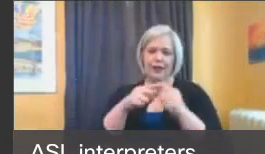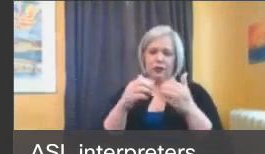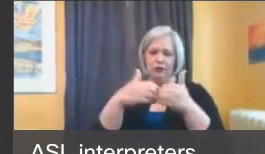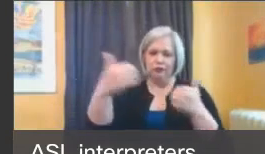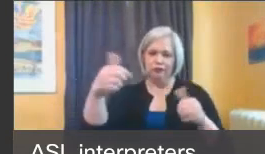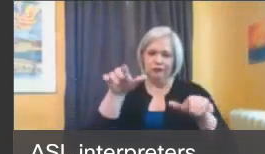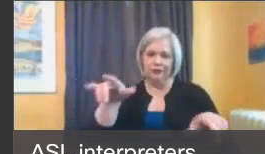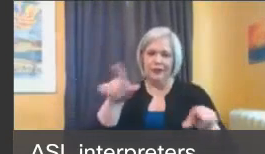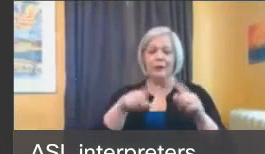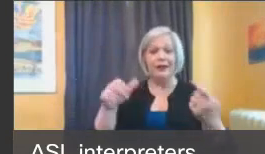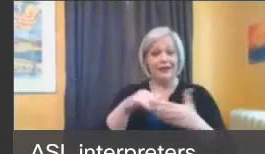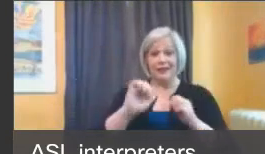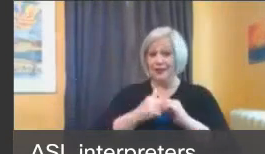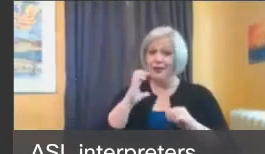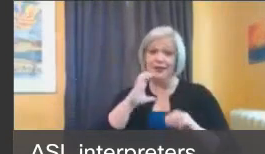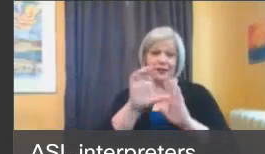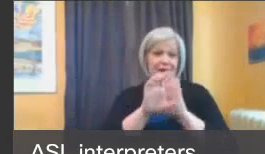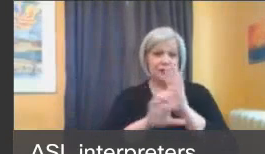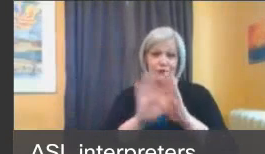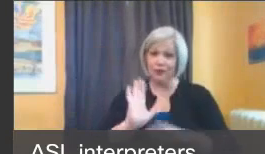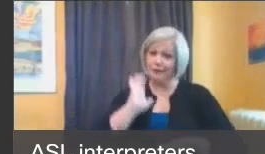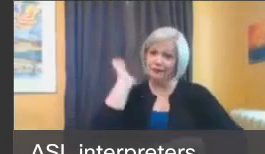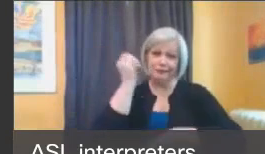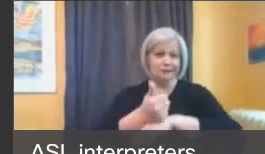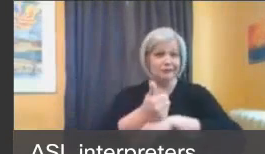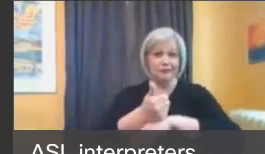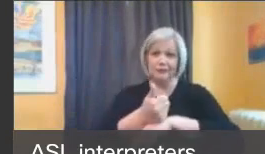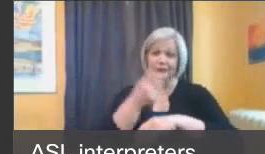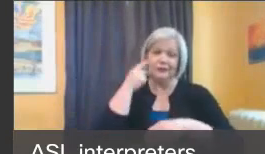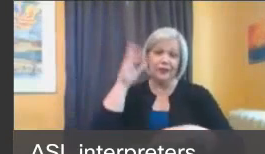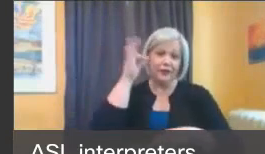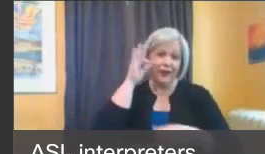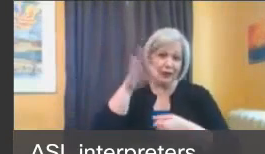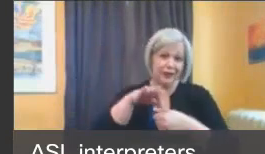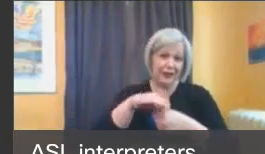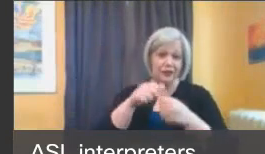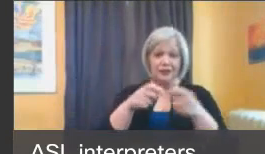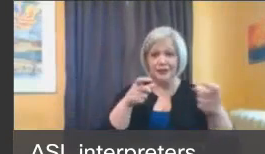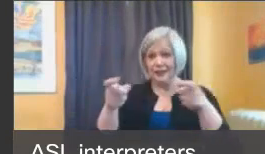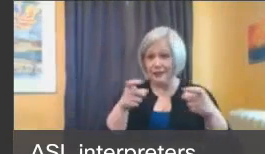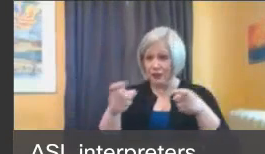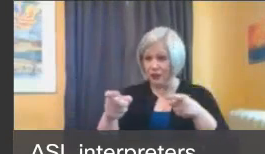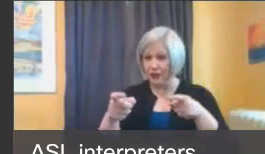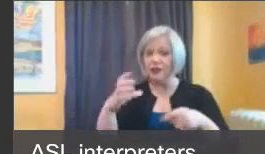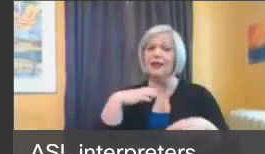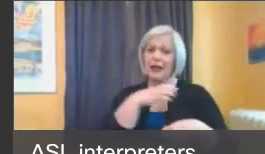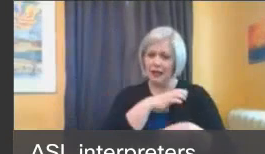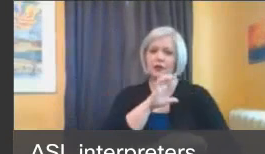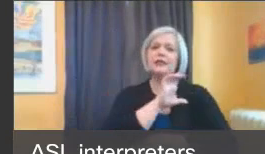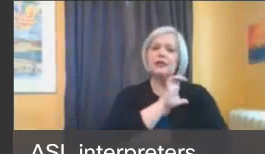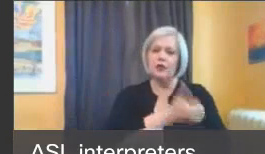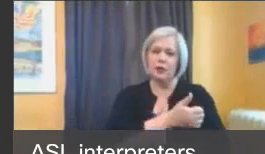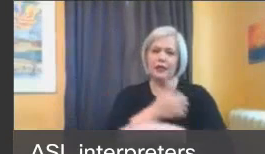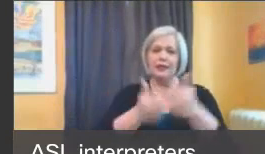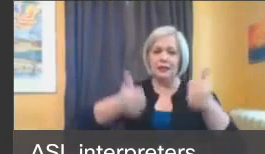That's just how the Constitution is set up, right? When it comes to federal elections and sort of election administration, Congress's authority, the Supreme